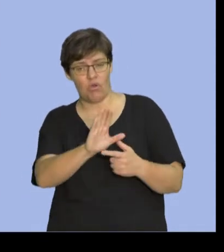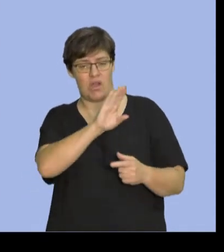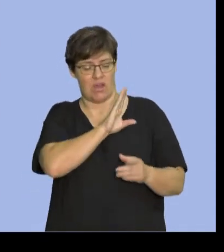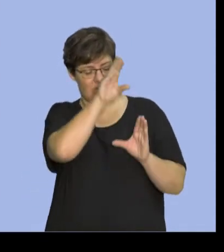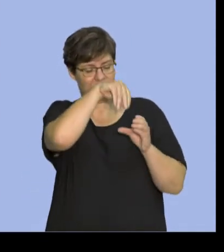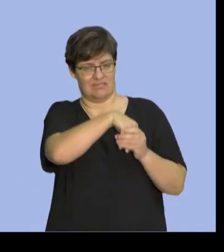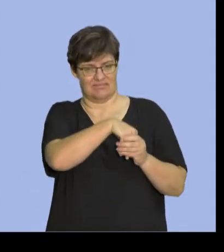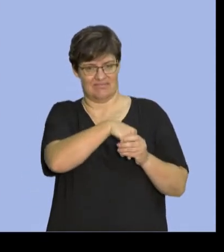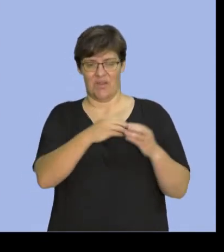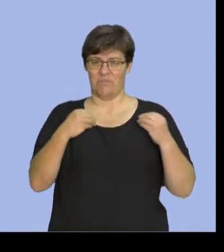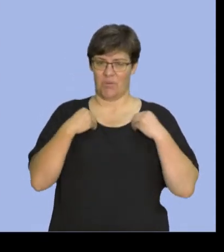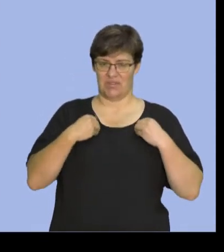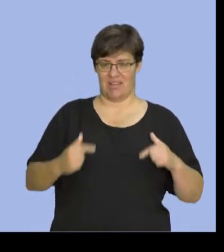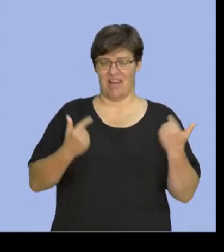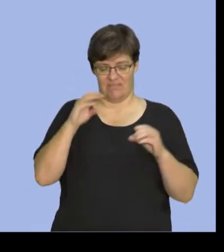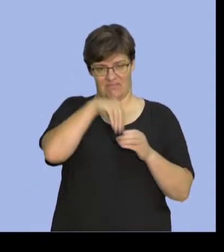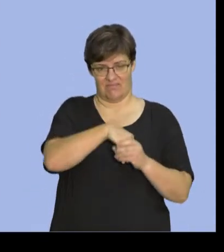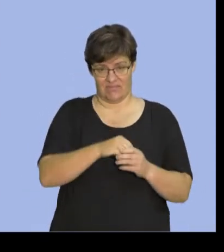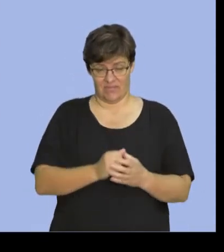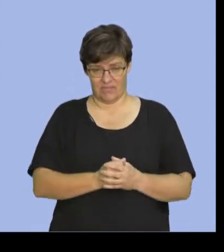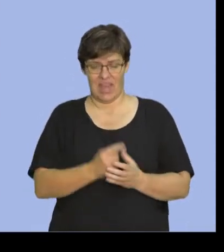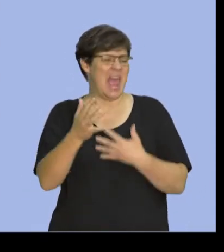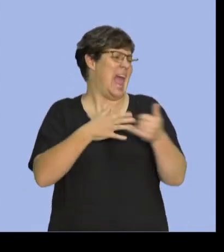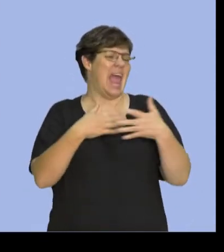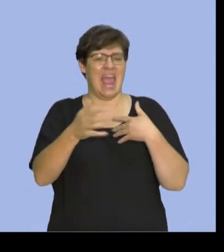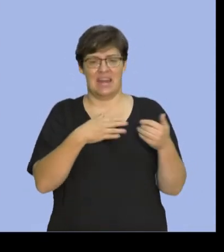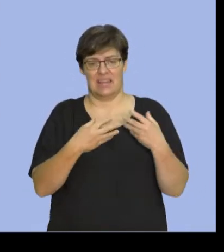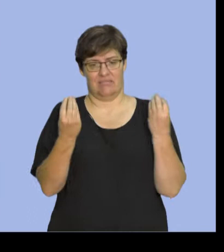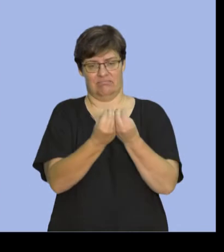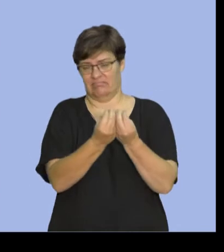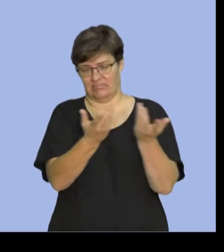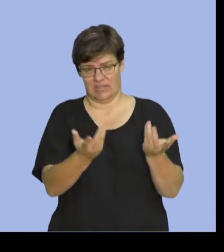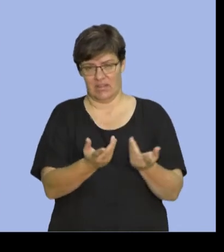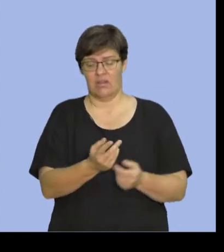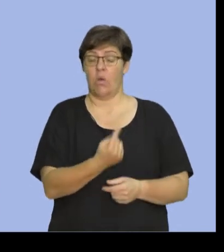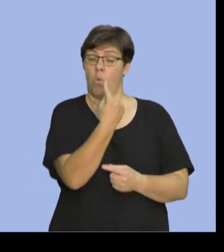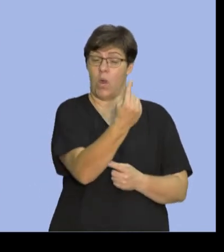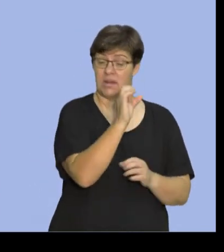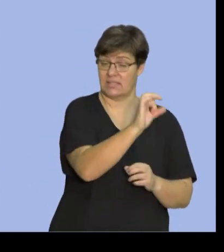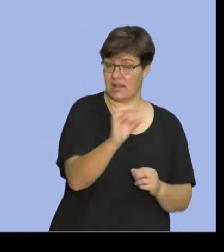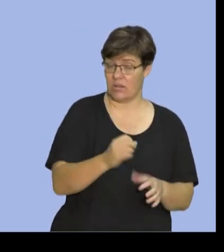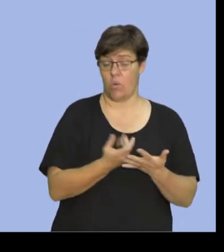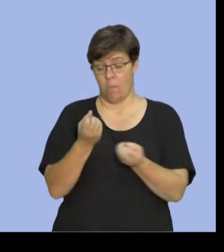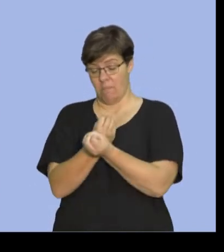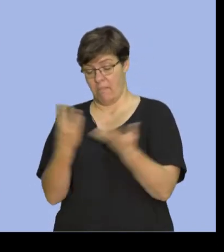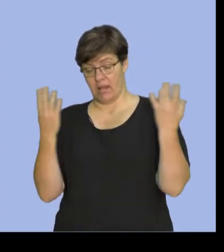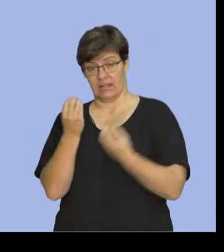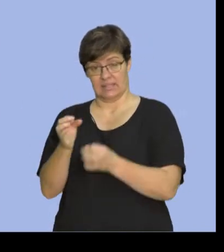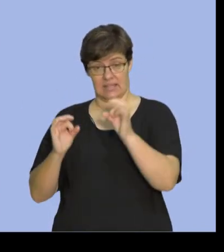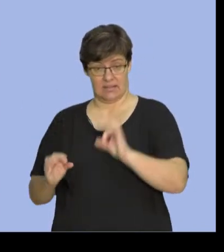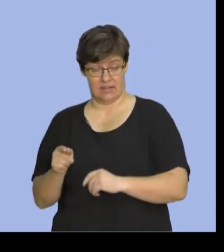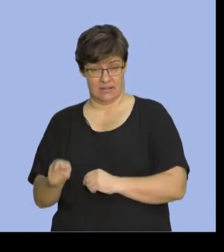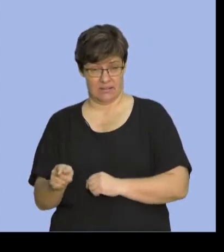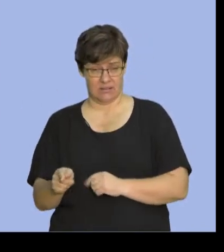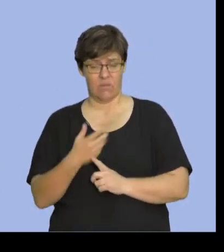and properties of life. So in any organism, whether it is a unicellular or multicellular organism, we